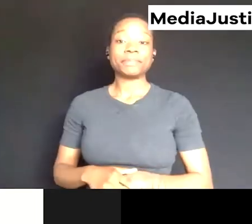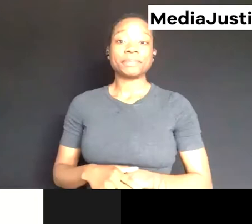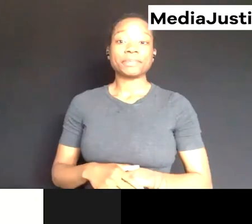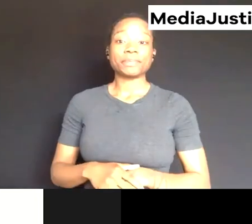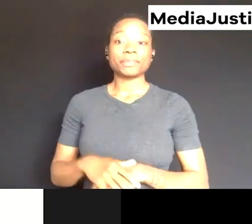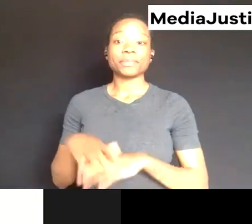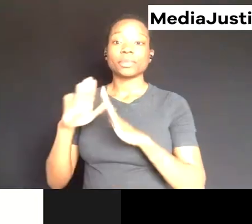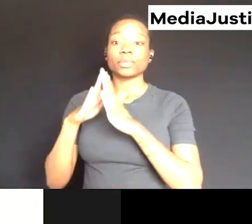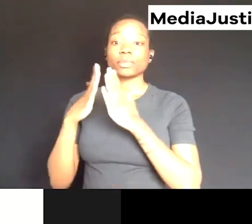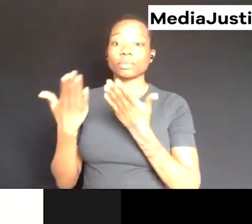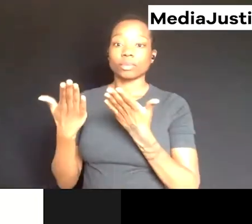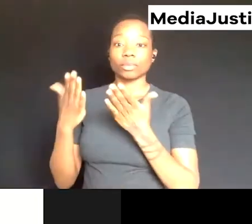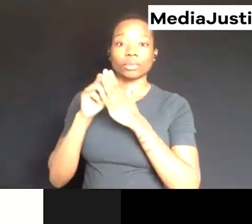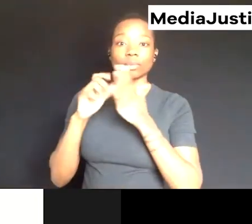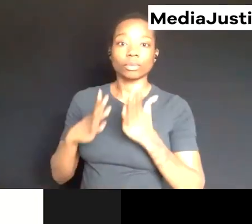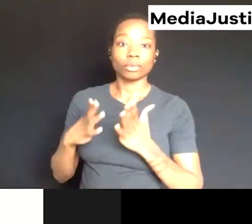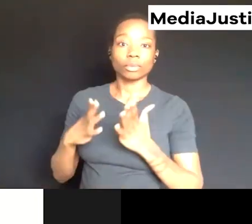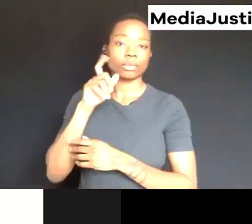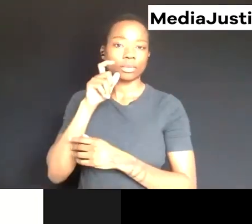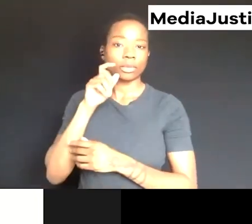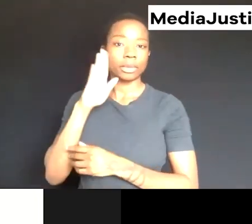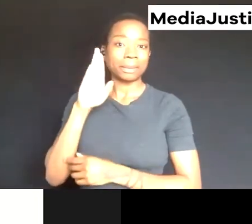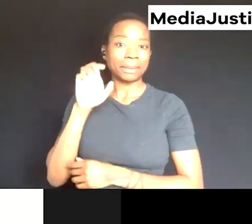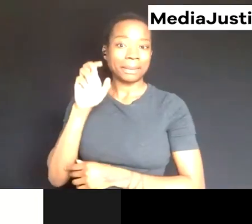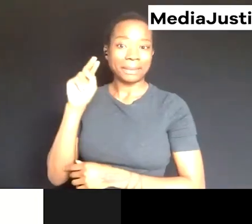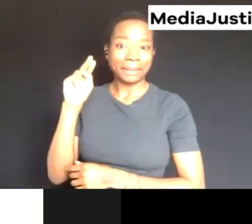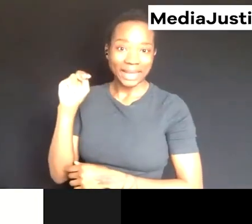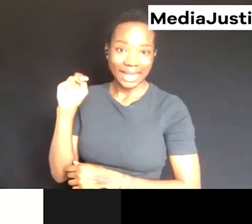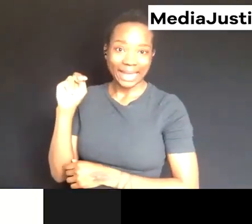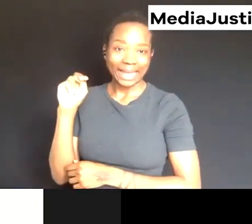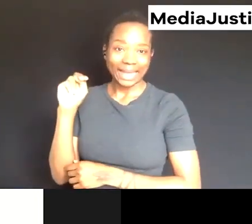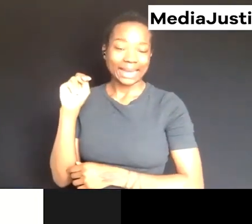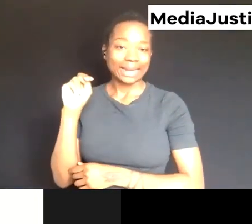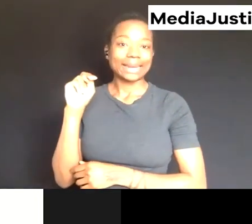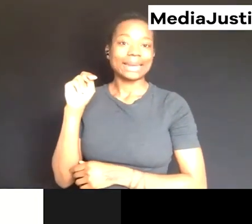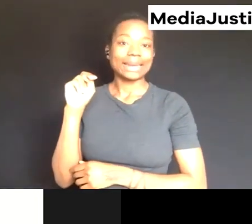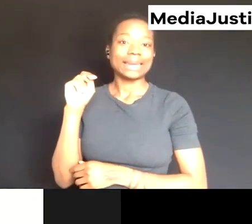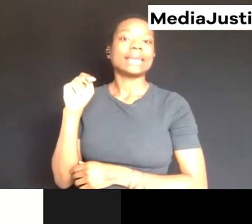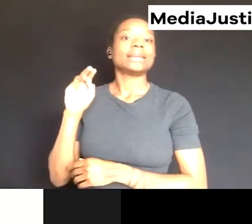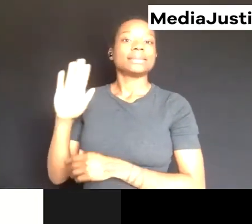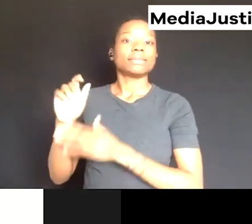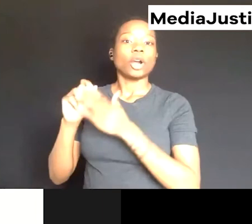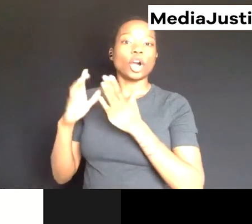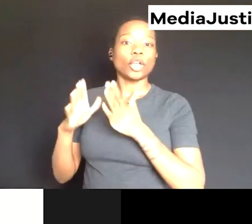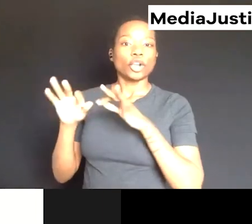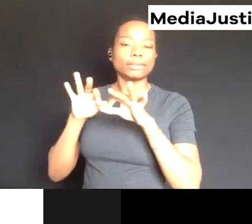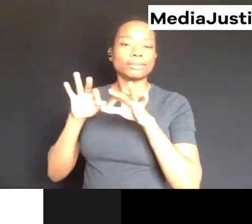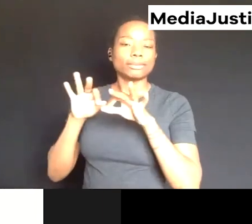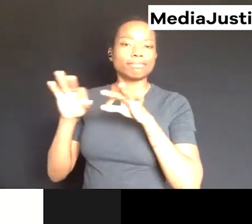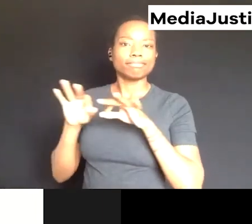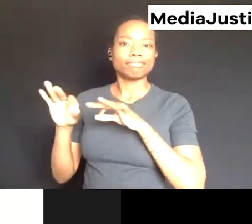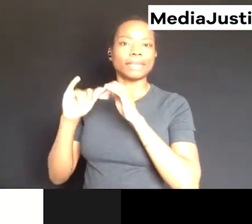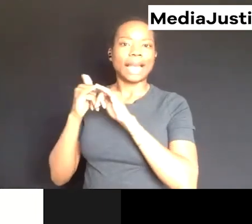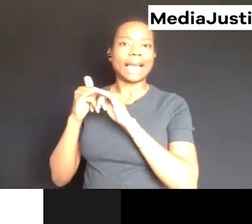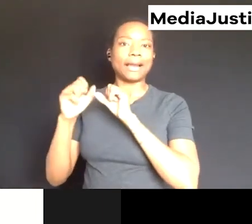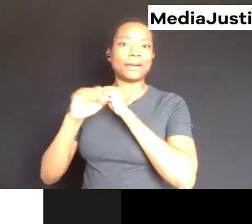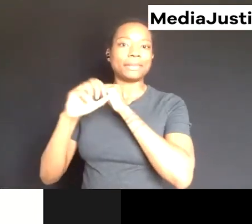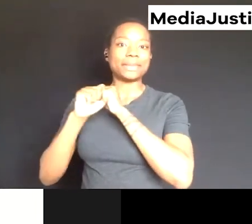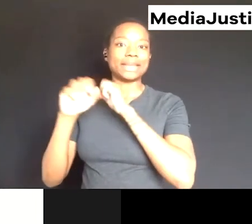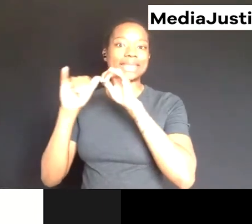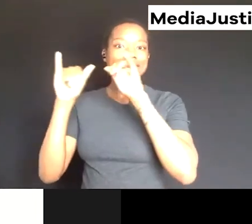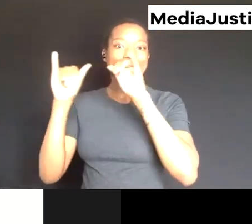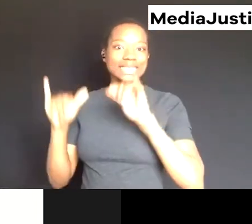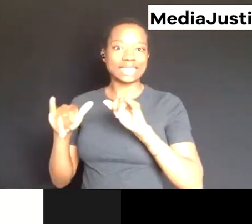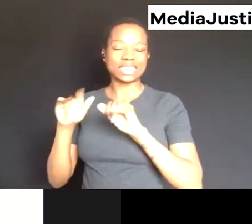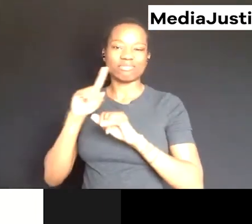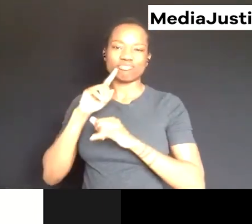Ben Bagdikian. The author goes into documenting how the media system got to be heavily concentrated. Now, this